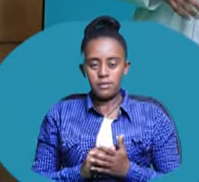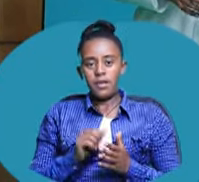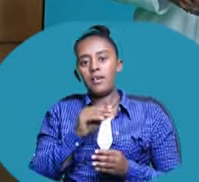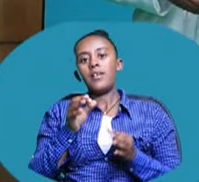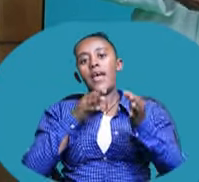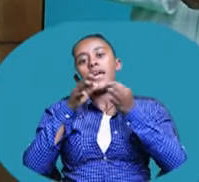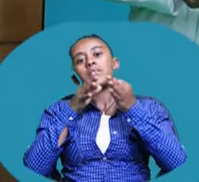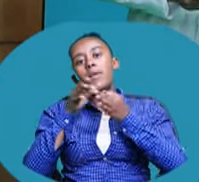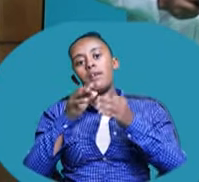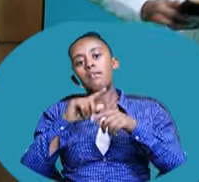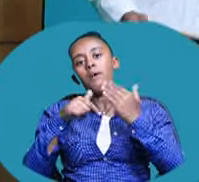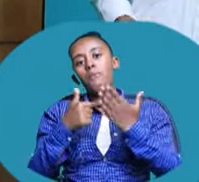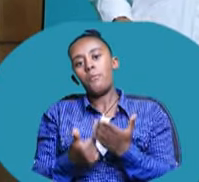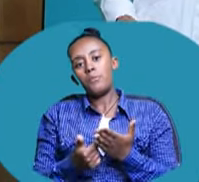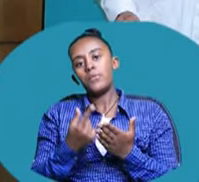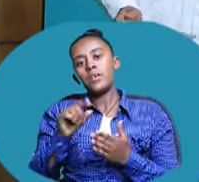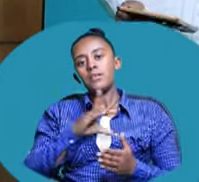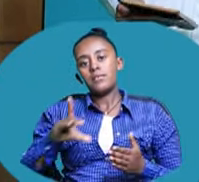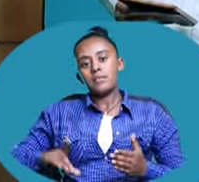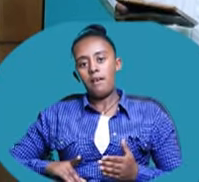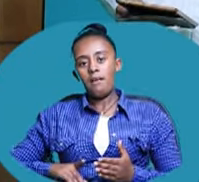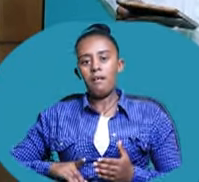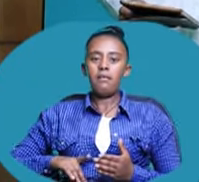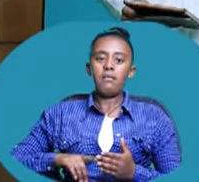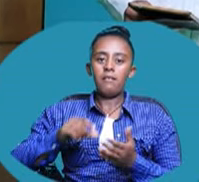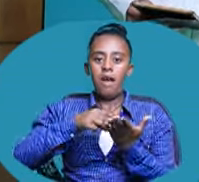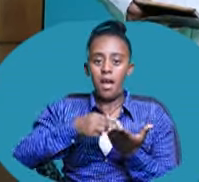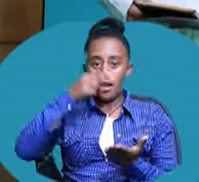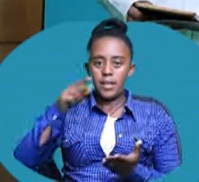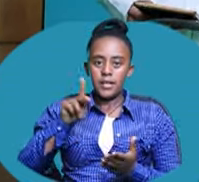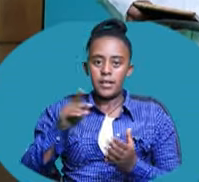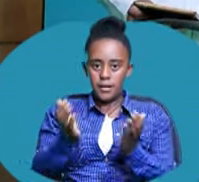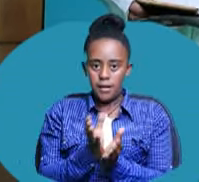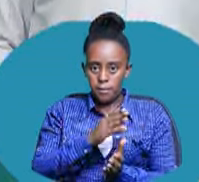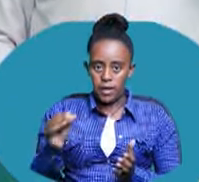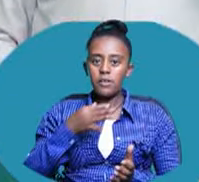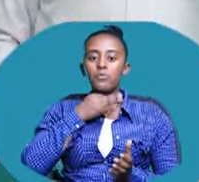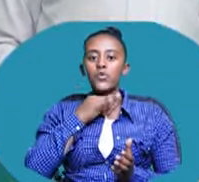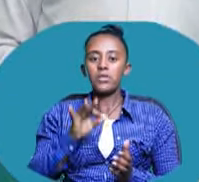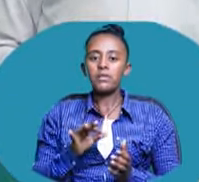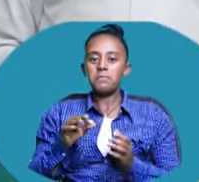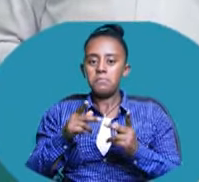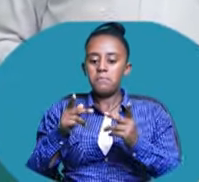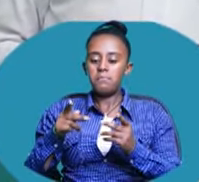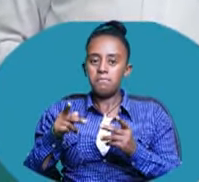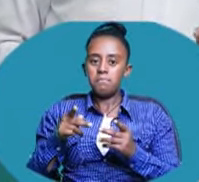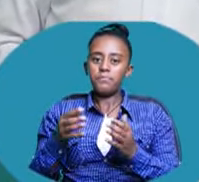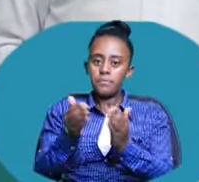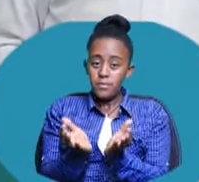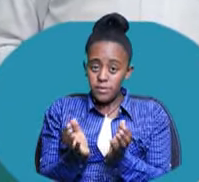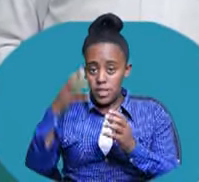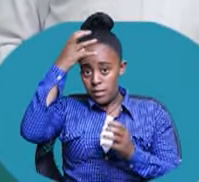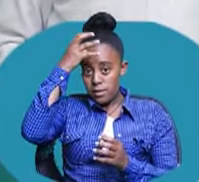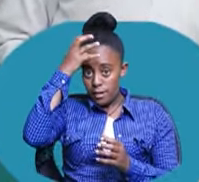explain about the Christian Highland Kingdom and the Muslim state struggle to capture the trade